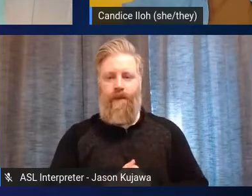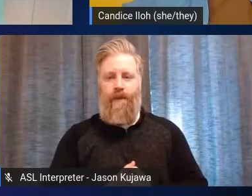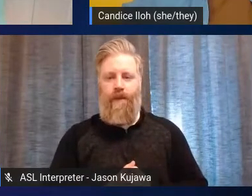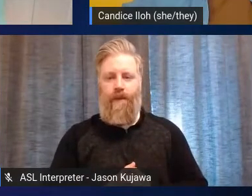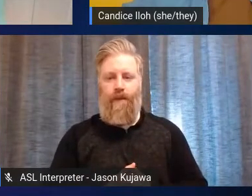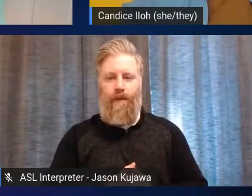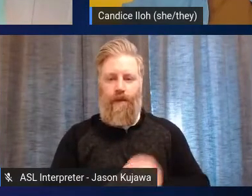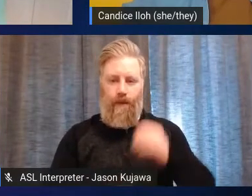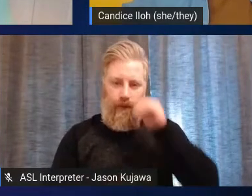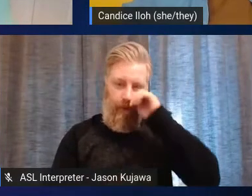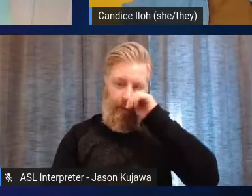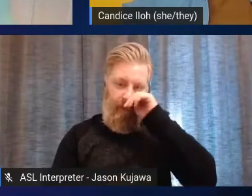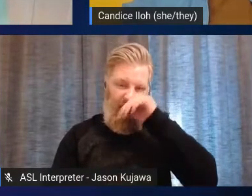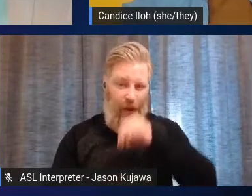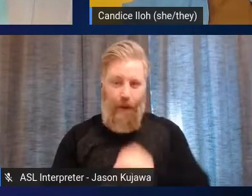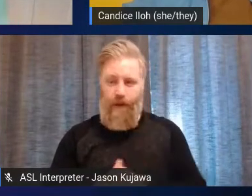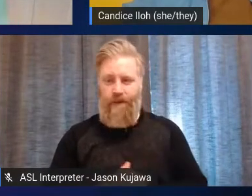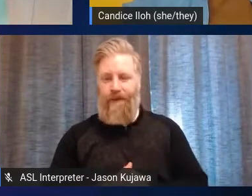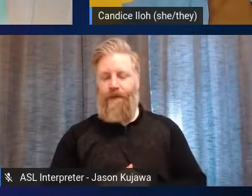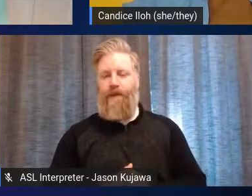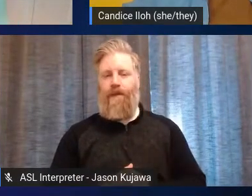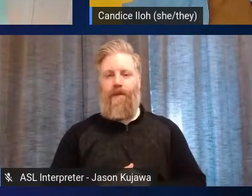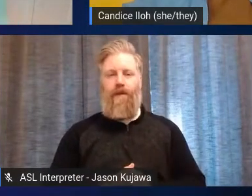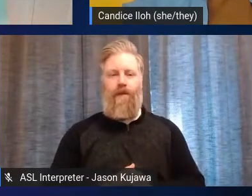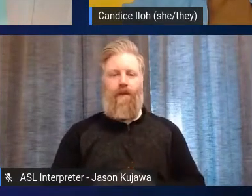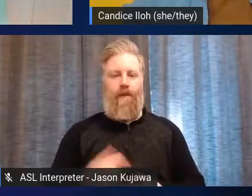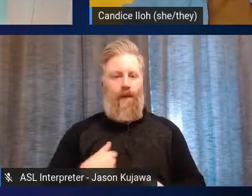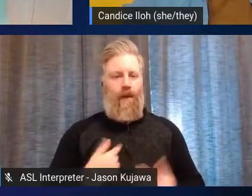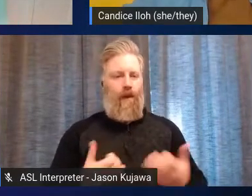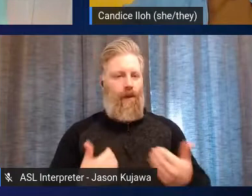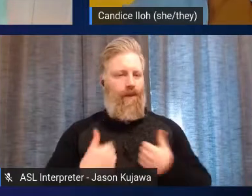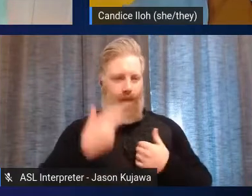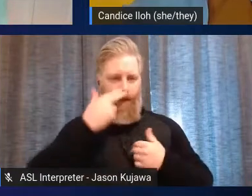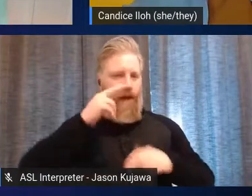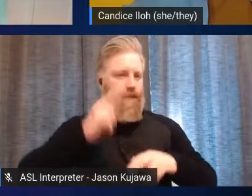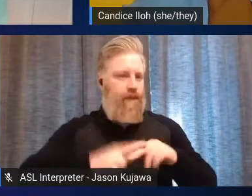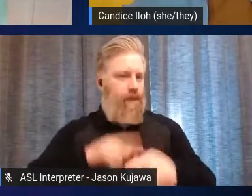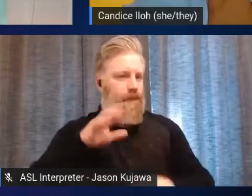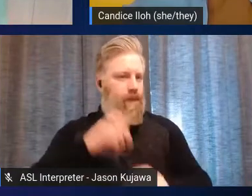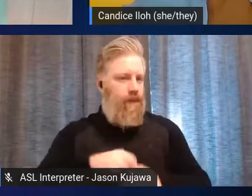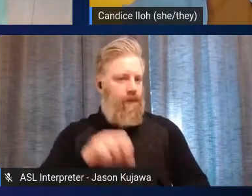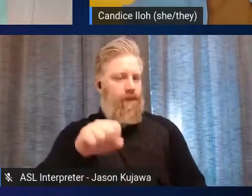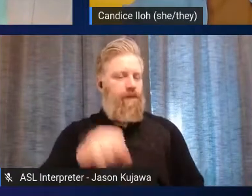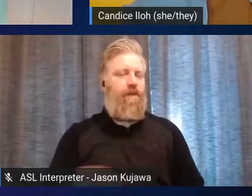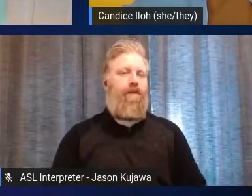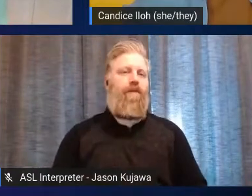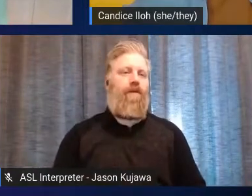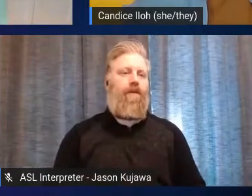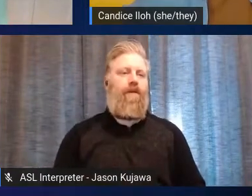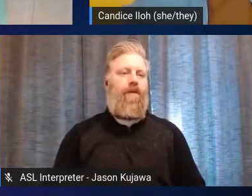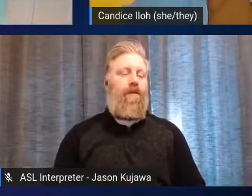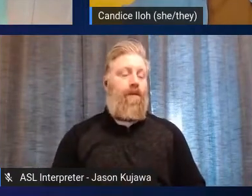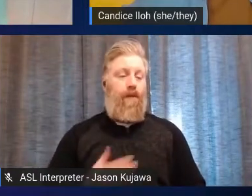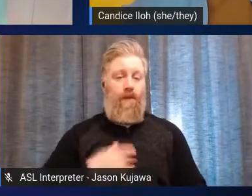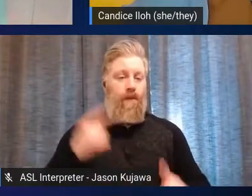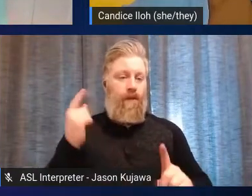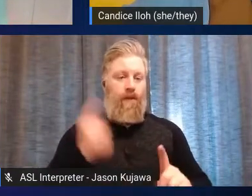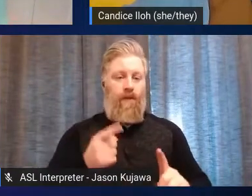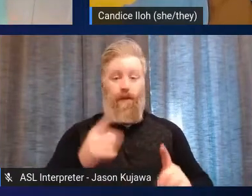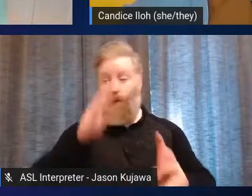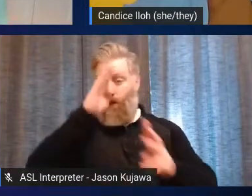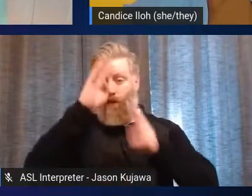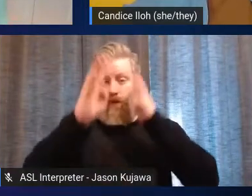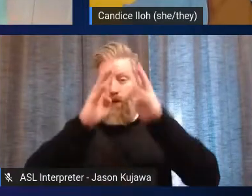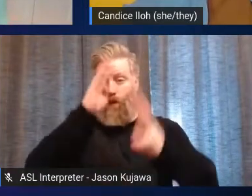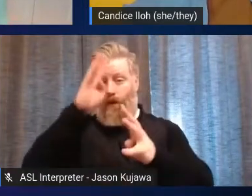sense, or I guess where you would like to have fun, I guess. So I guess what I'm trying to say is that creativity comes into play